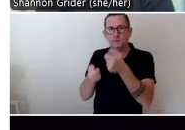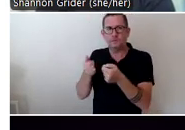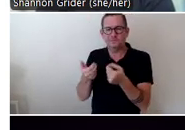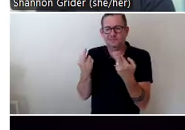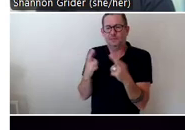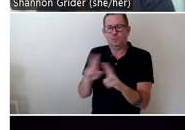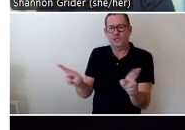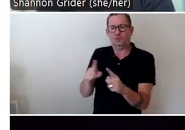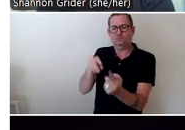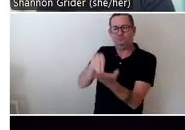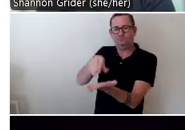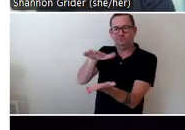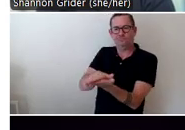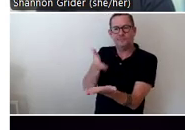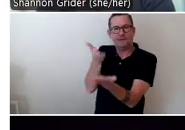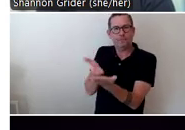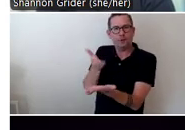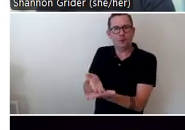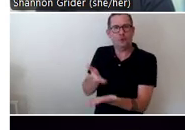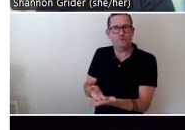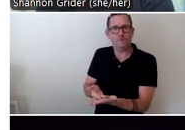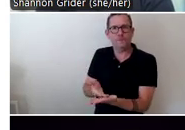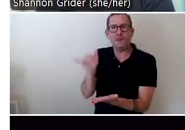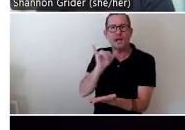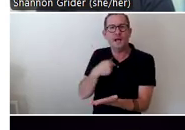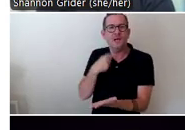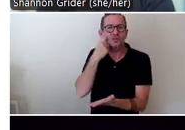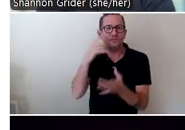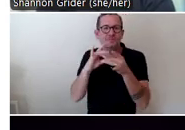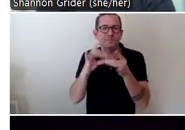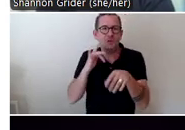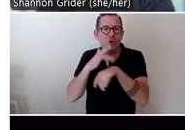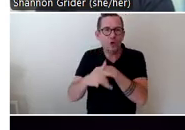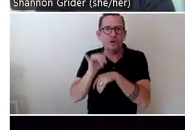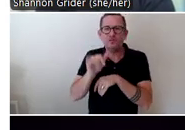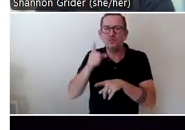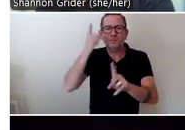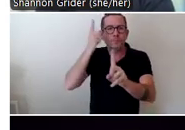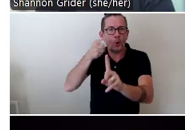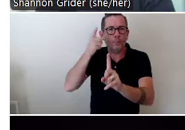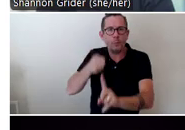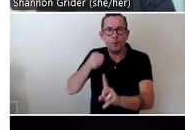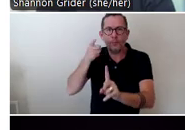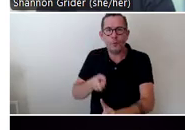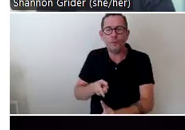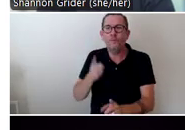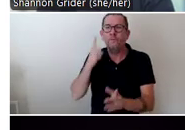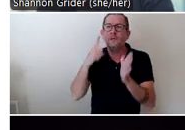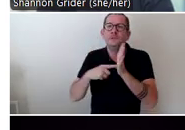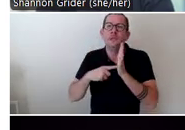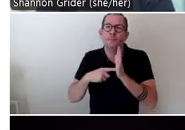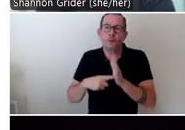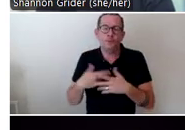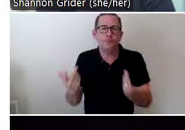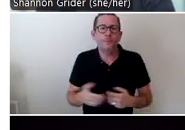often miscommunications with that because the interpreter doesn't know what you're saying, doesn't really maybe understand the